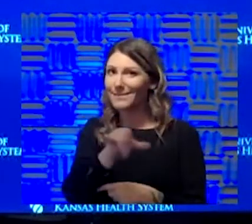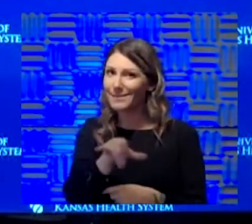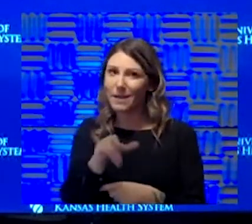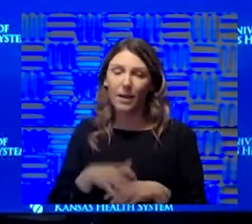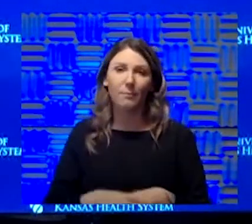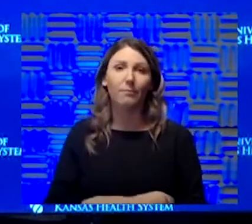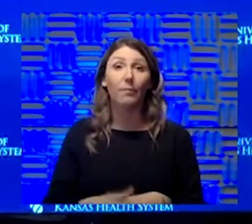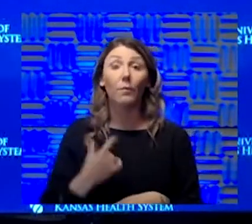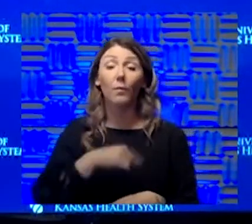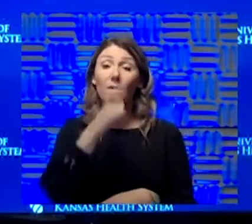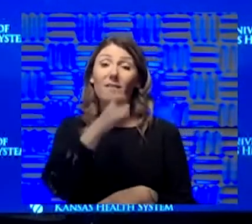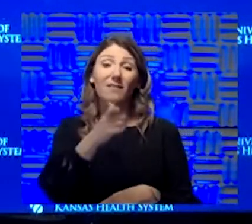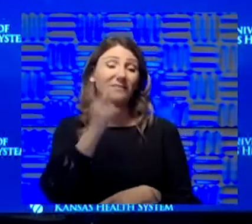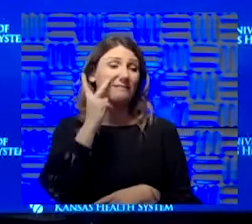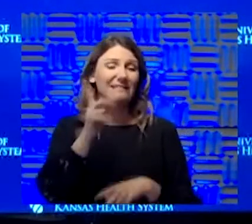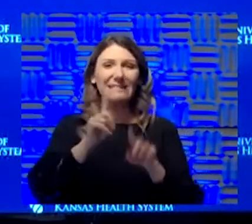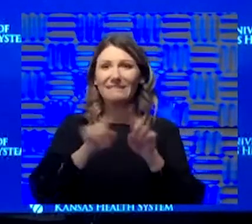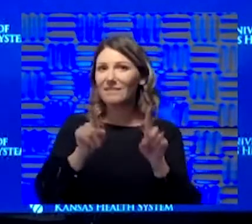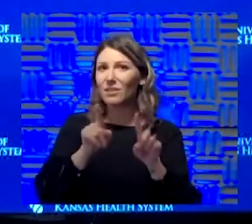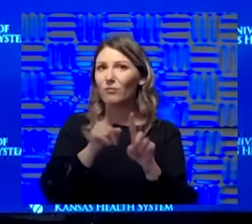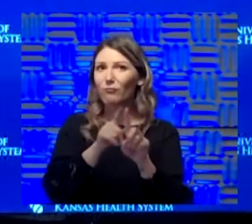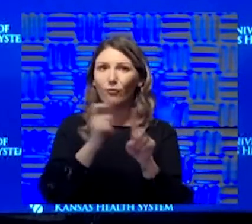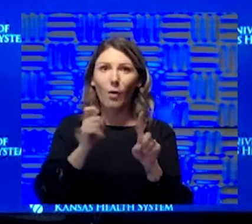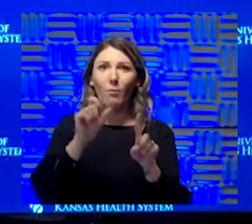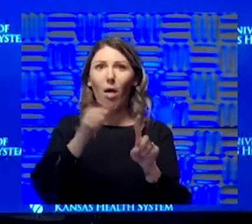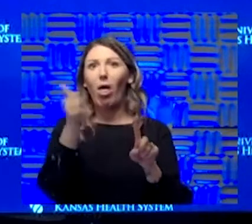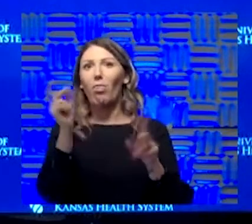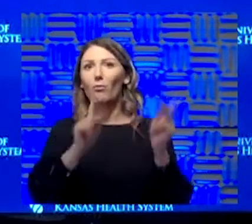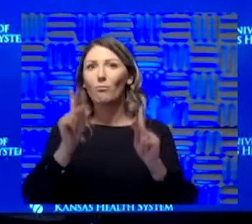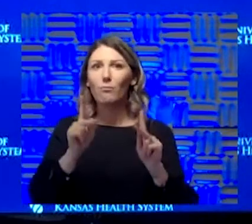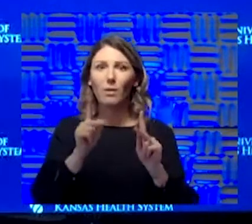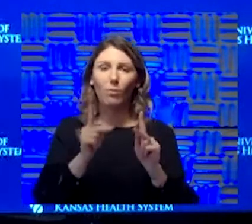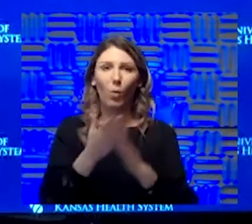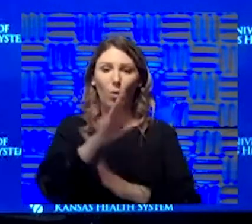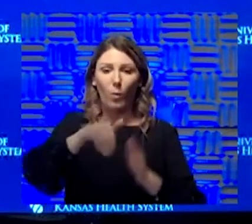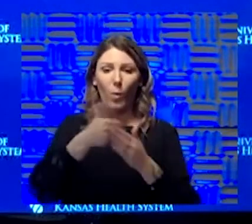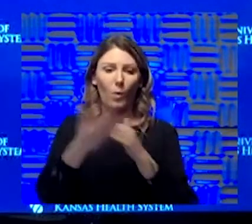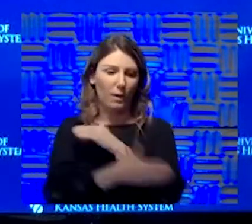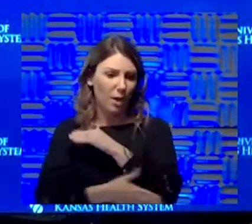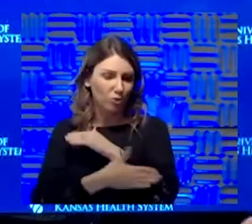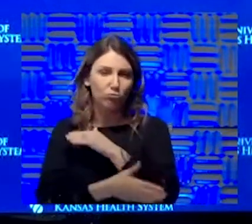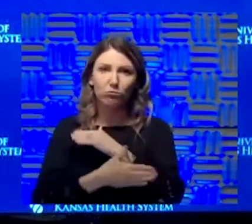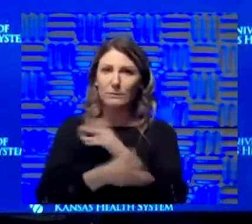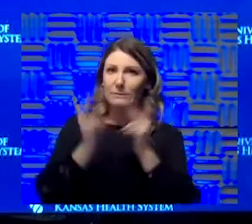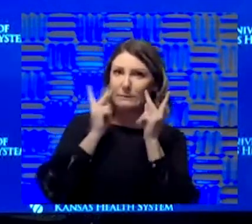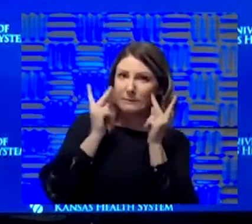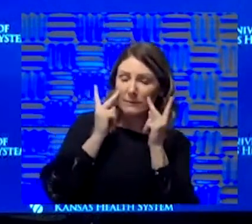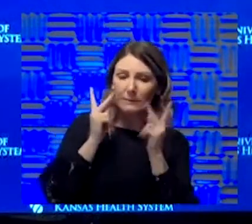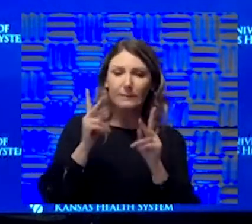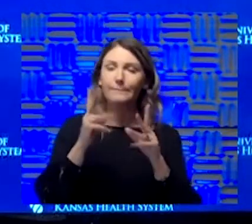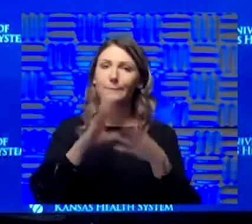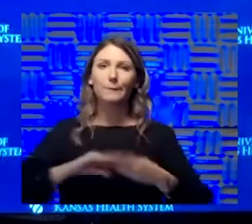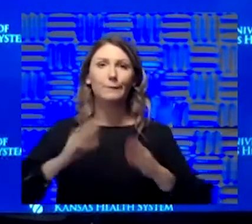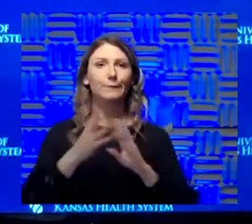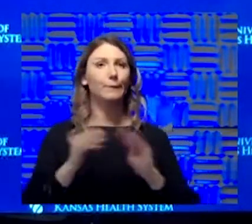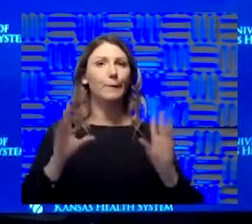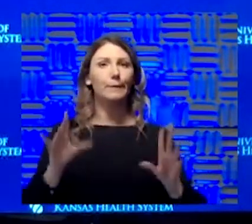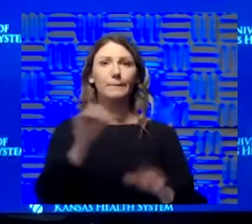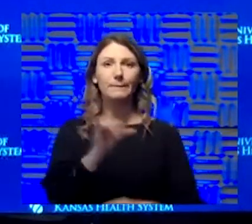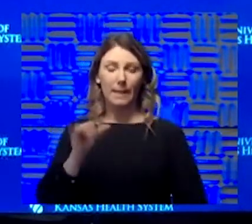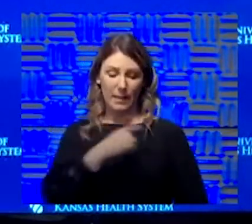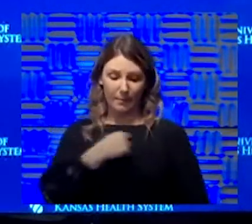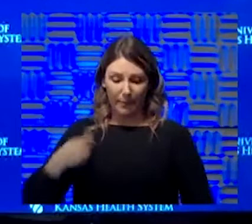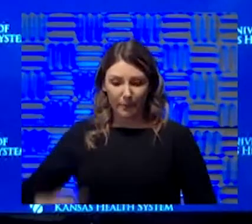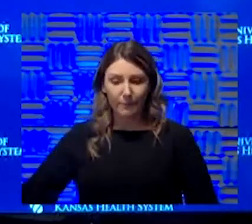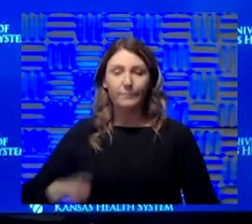I don't think we're seeing anything different than what folks across the country are seeing, which isn't a surprise, because the story's been the same in China, then Italy, then France,